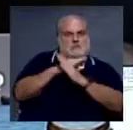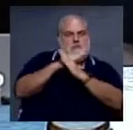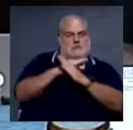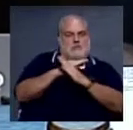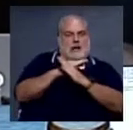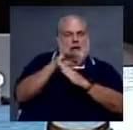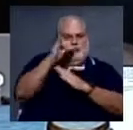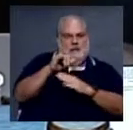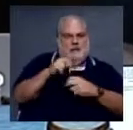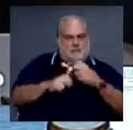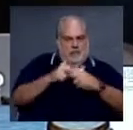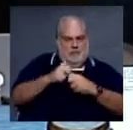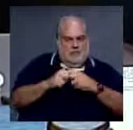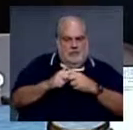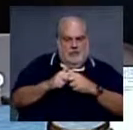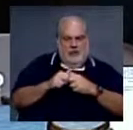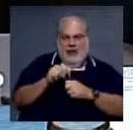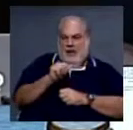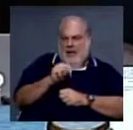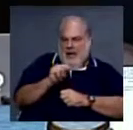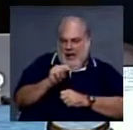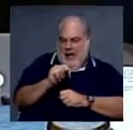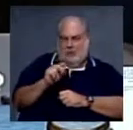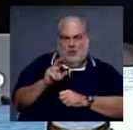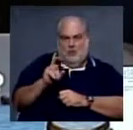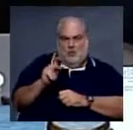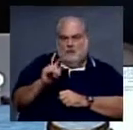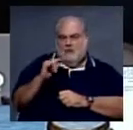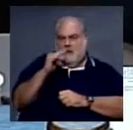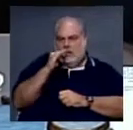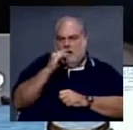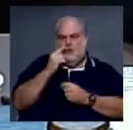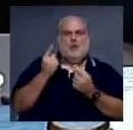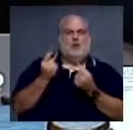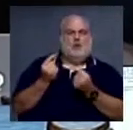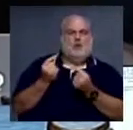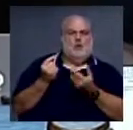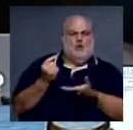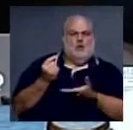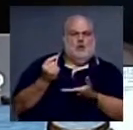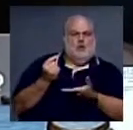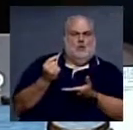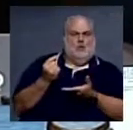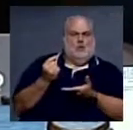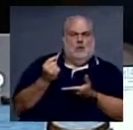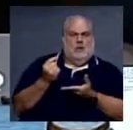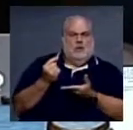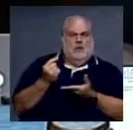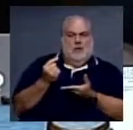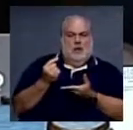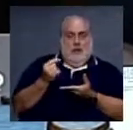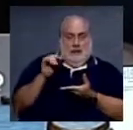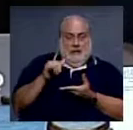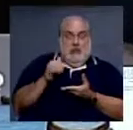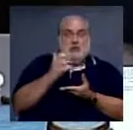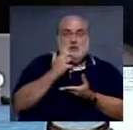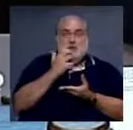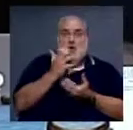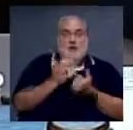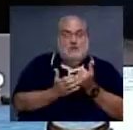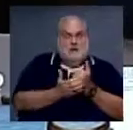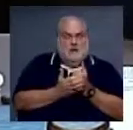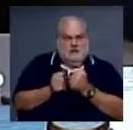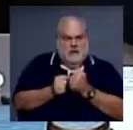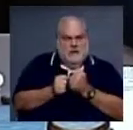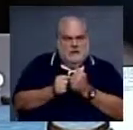risk, that are the ones where we find ourselves just crying out loud for not only the victims